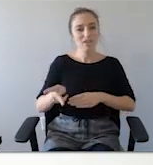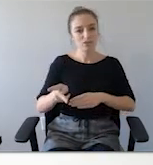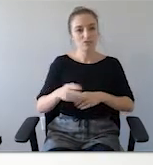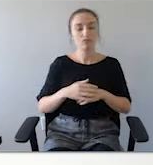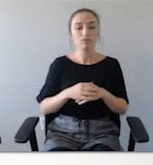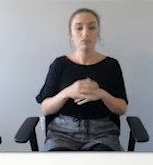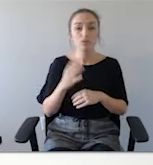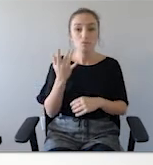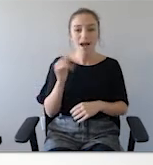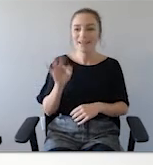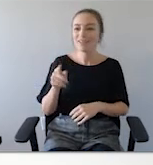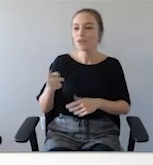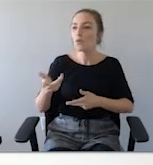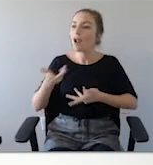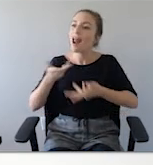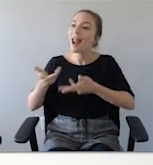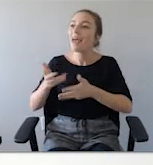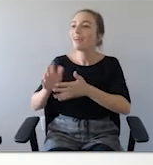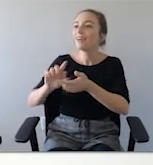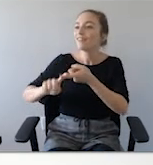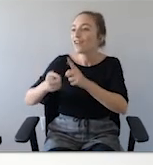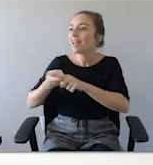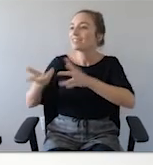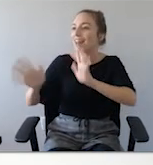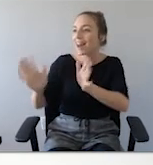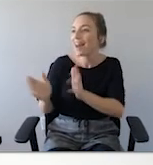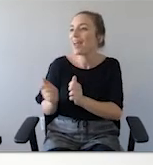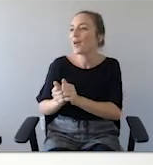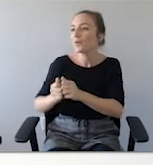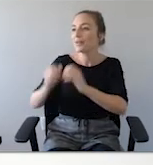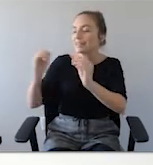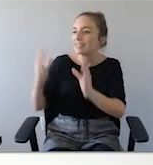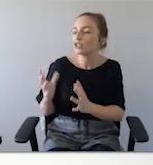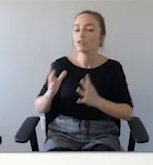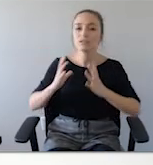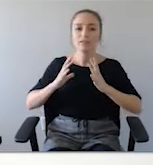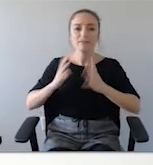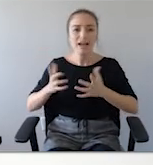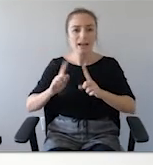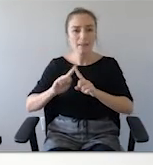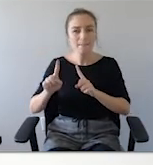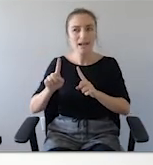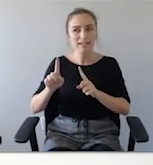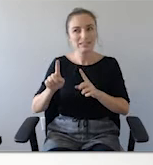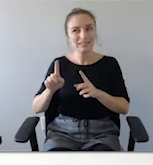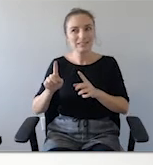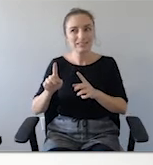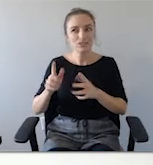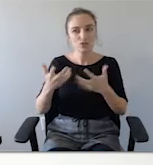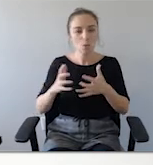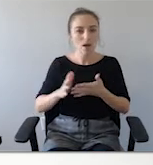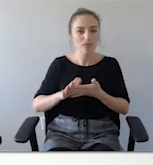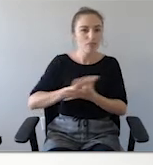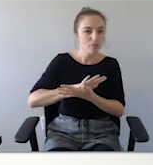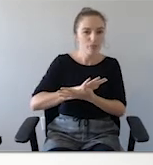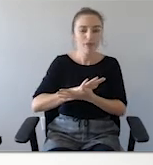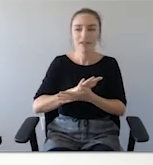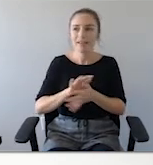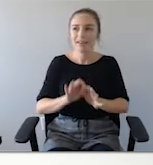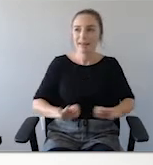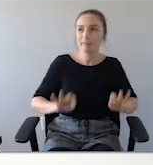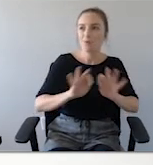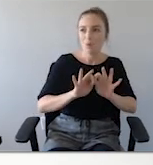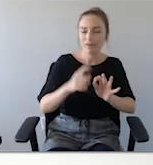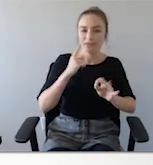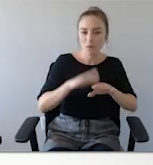you're mushy-gushy, touchy-feely. Now, I'm not saying that you have to be, a bully or obnoxious,